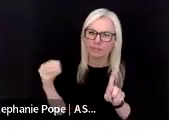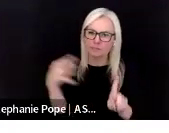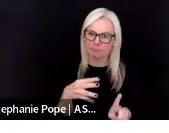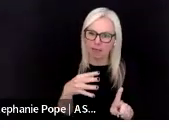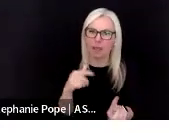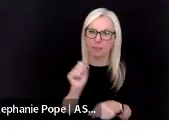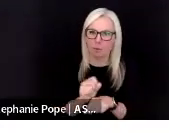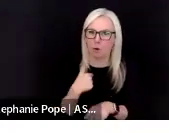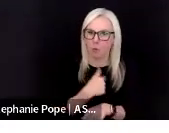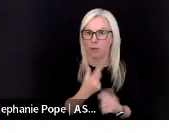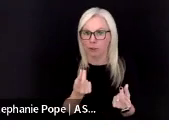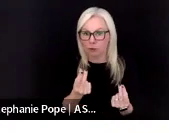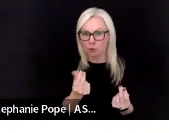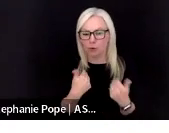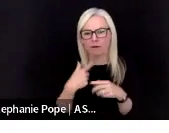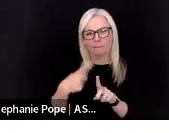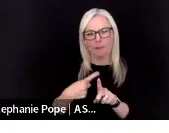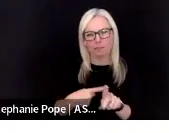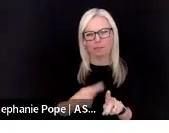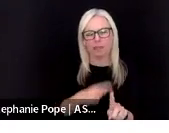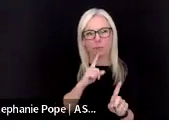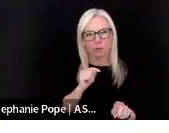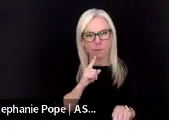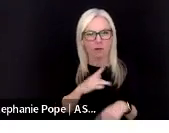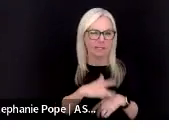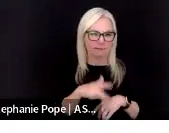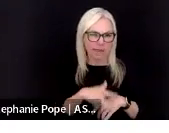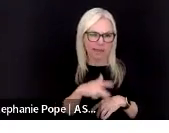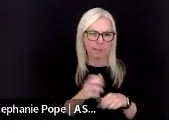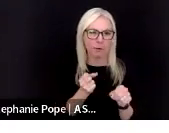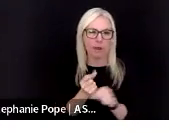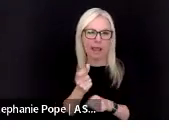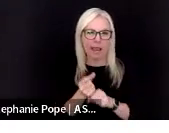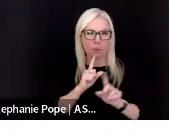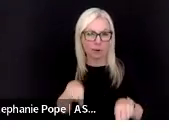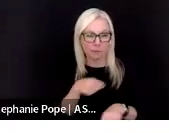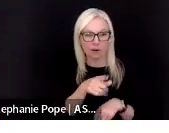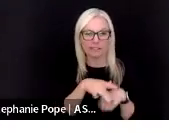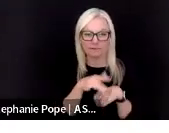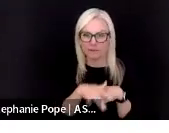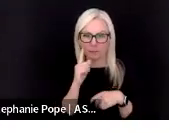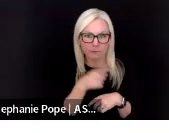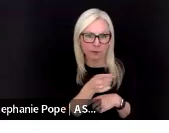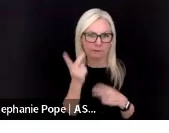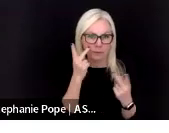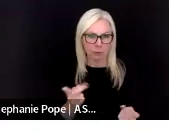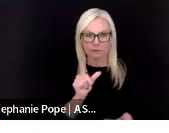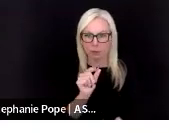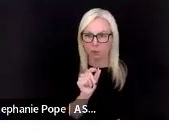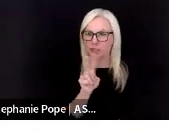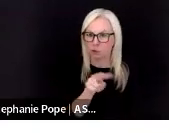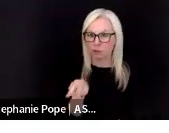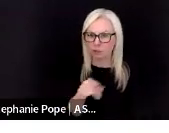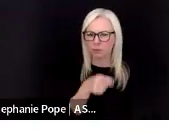do. We have monthly data reports available on our website. Our annual report is available for viewing for 2022. And I think